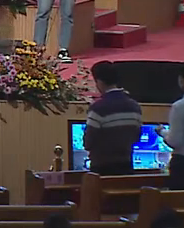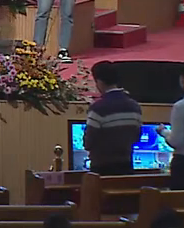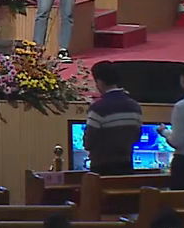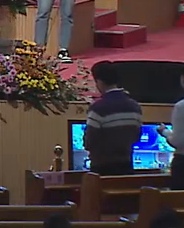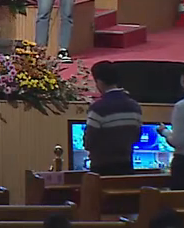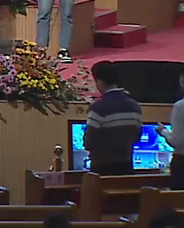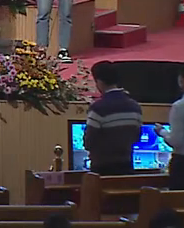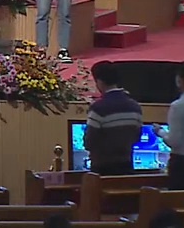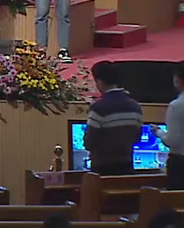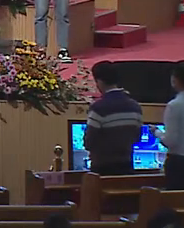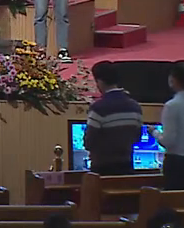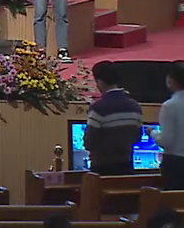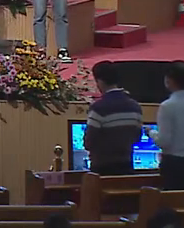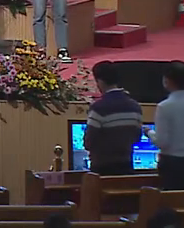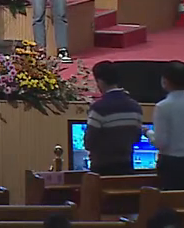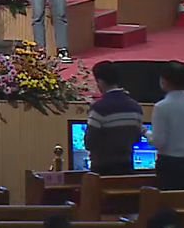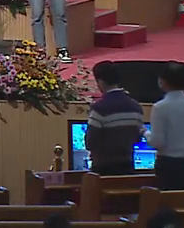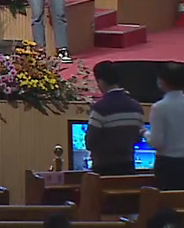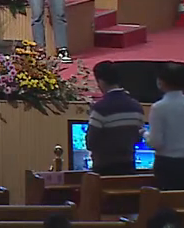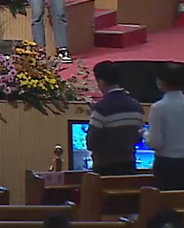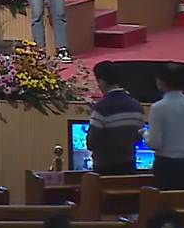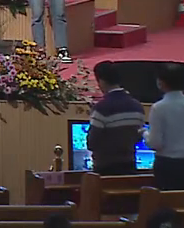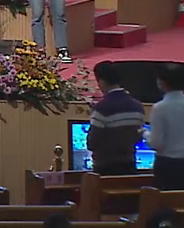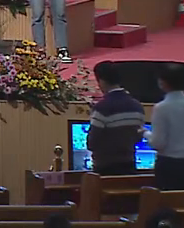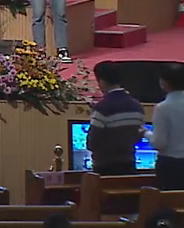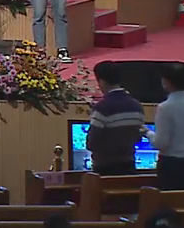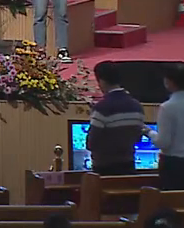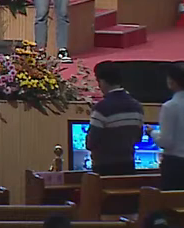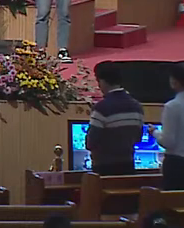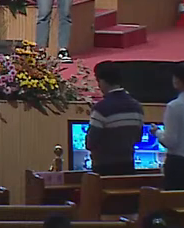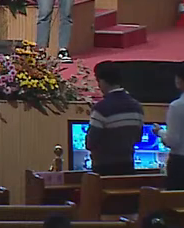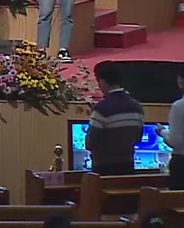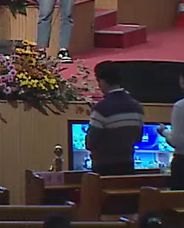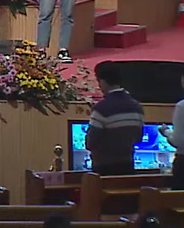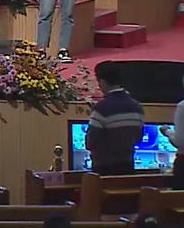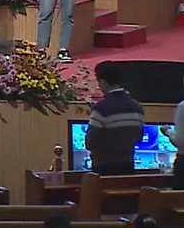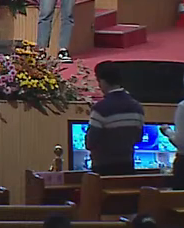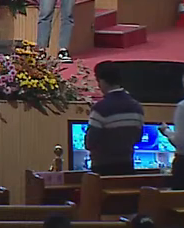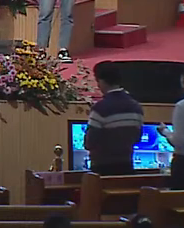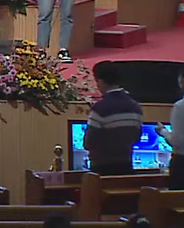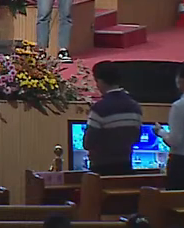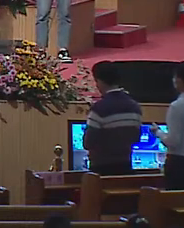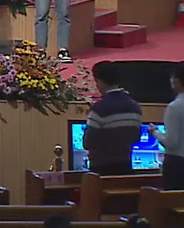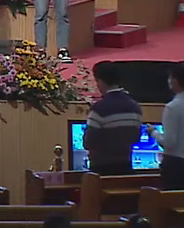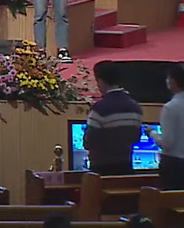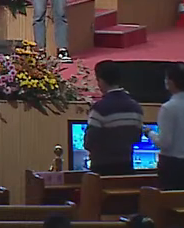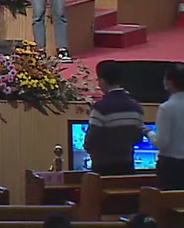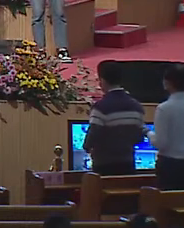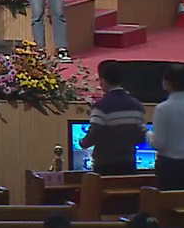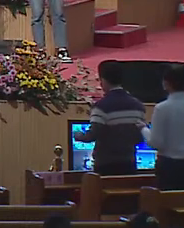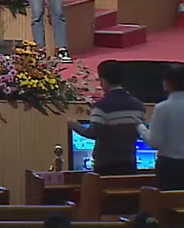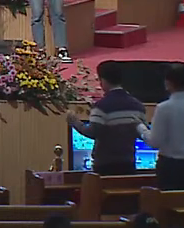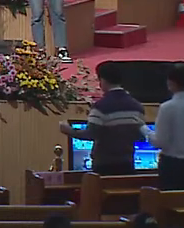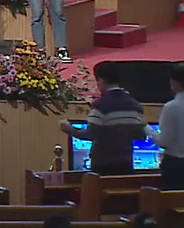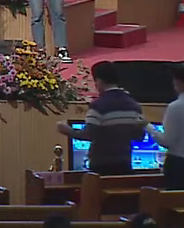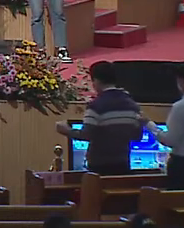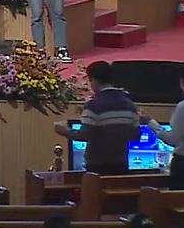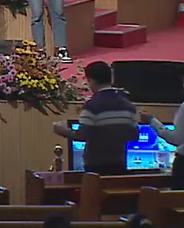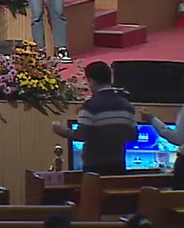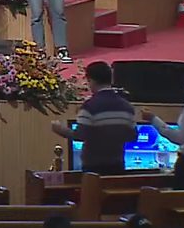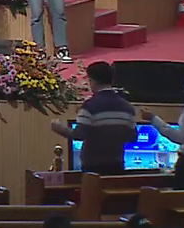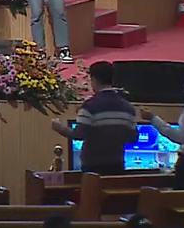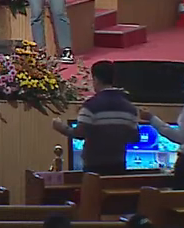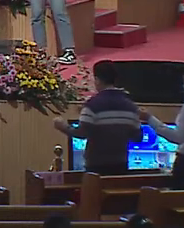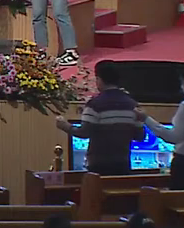Jesus Christ Our Savior let us pray with the faith that we believe in Jesus Christ